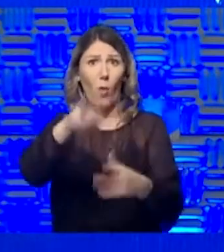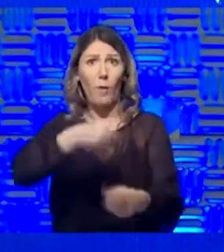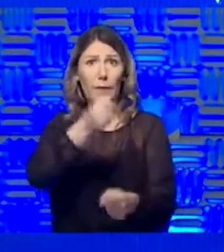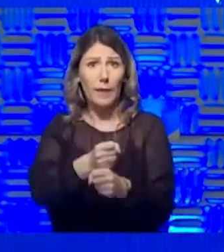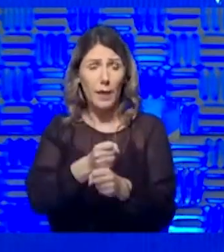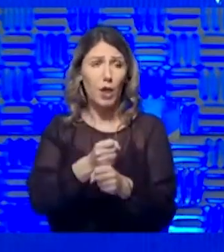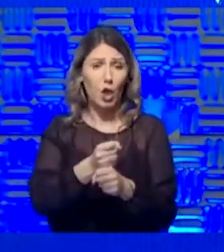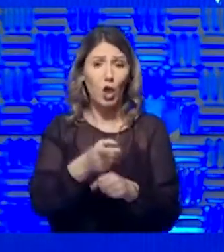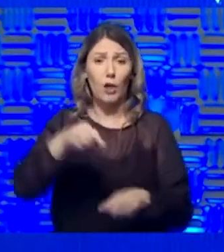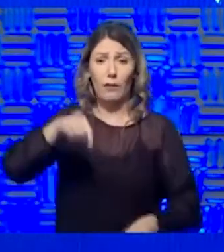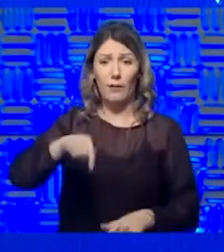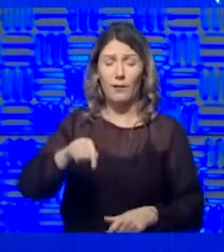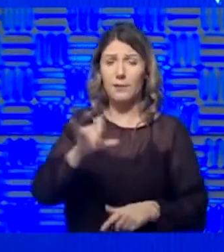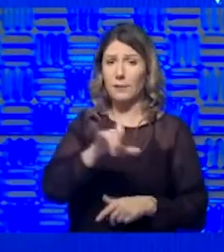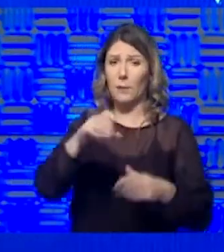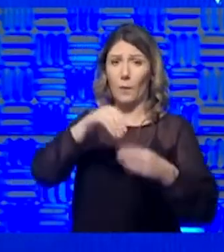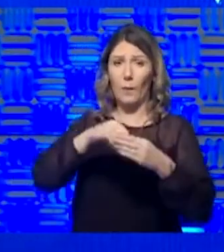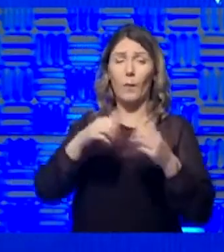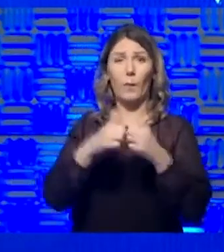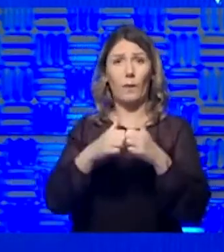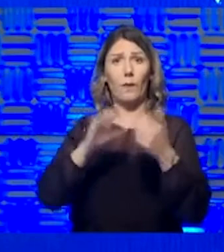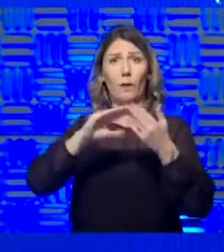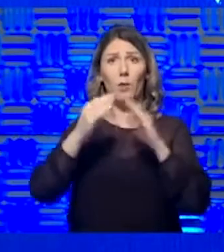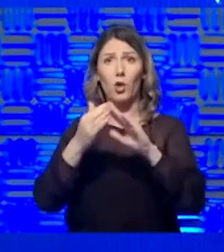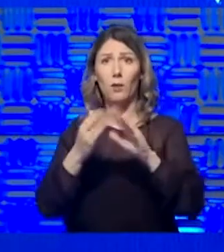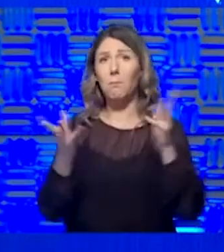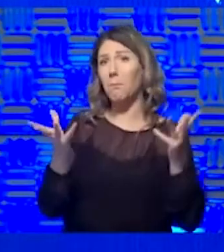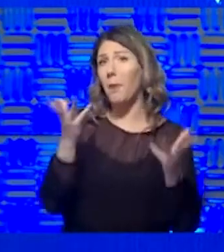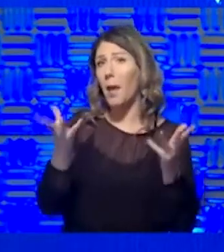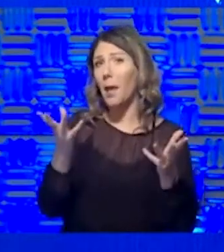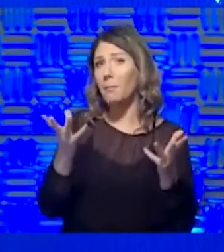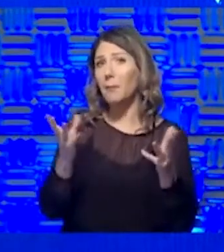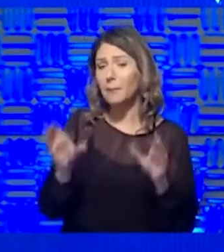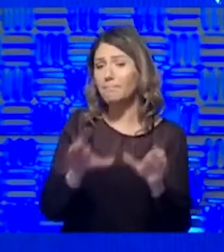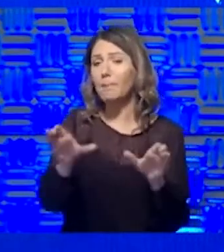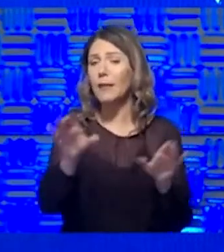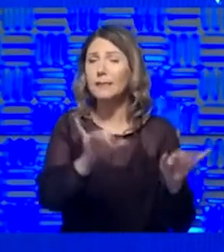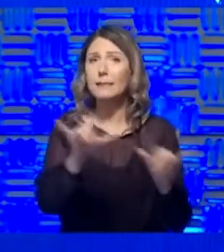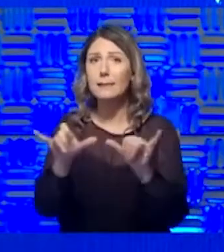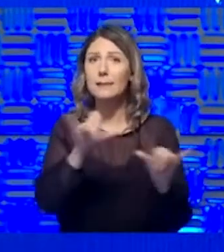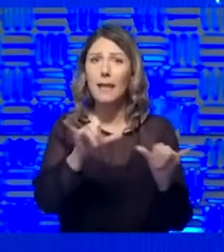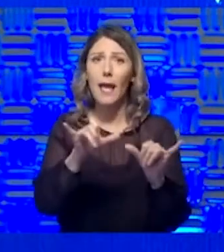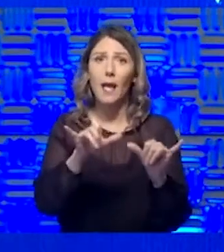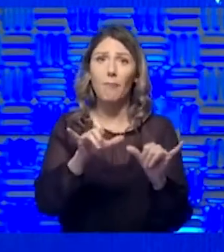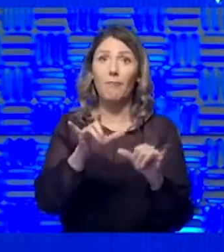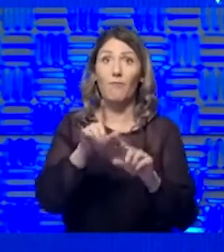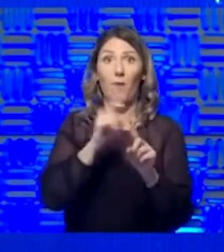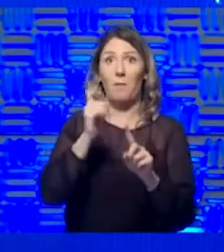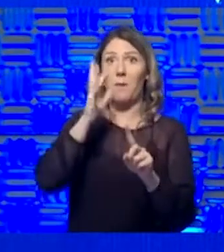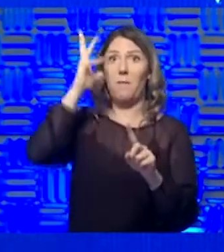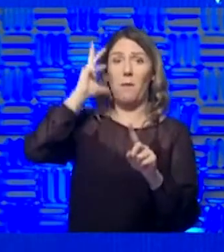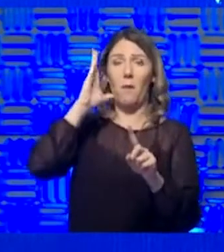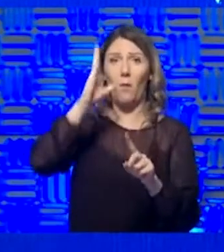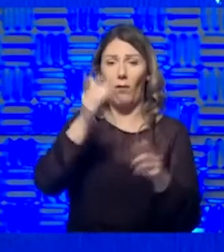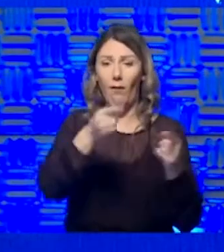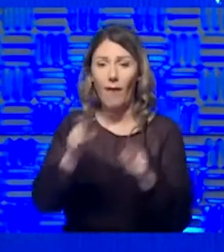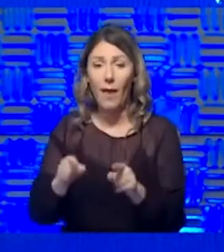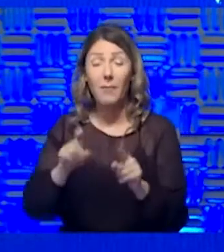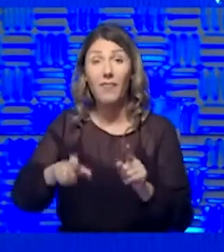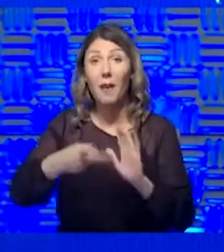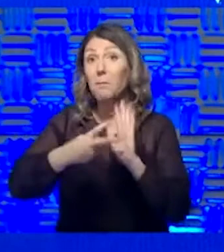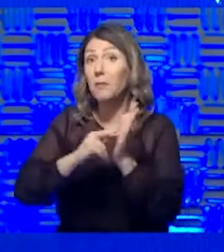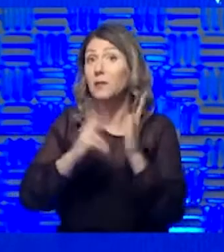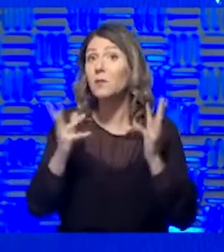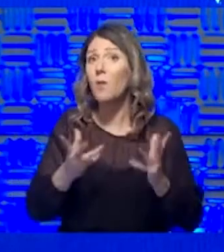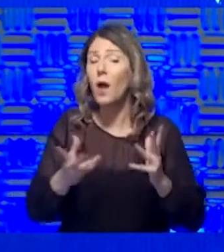this one may well act like that. We don't really know. But if it's like all the other coronaviruses, that is what will happen, which means that we're going